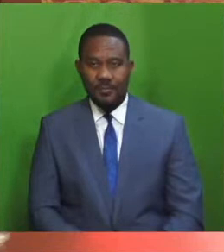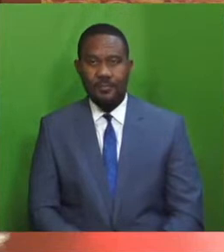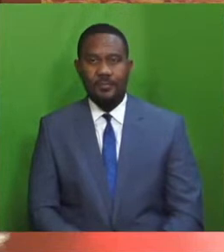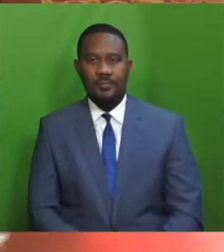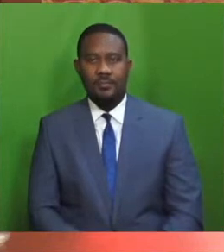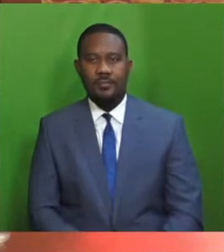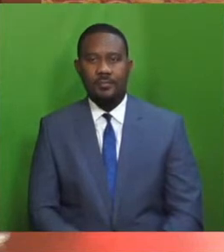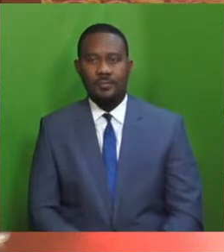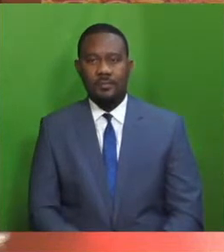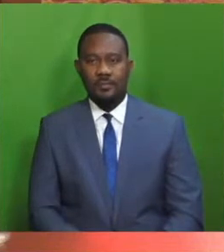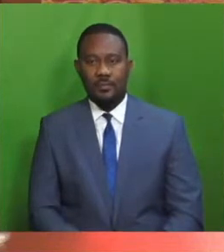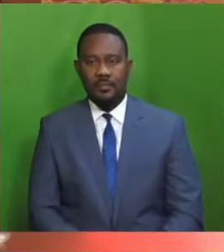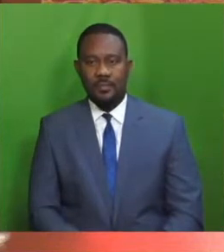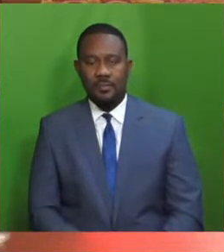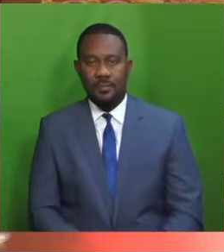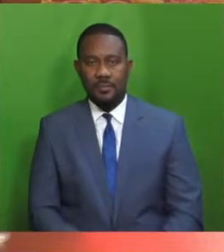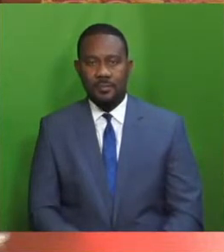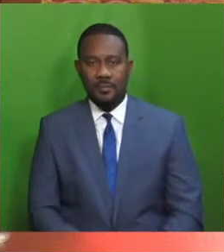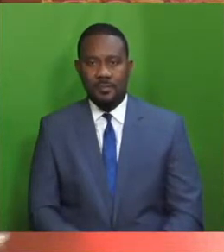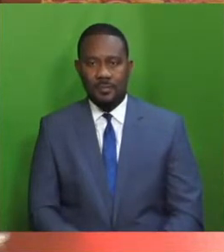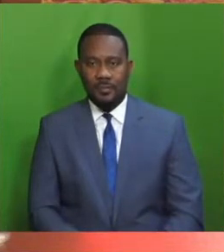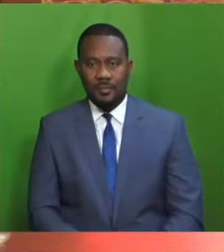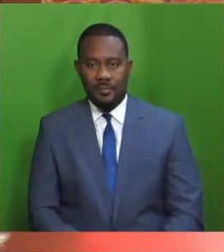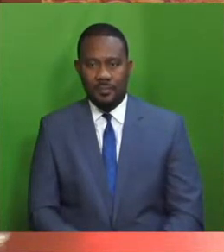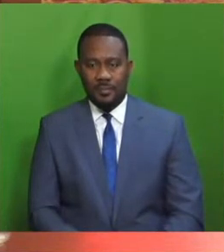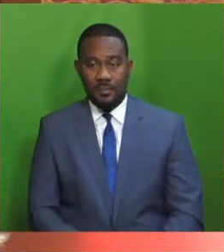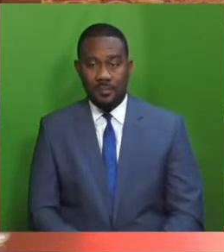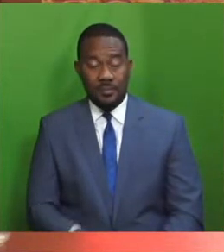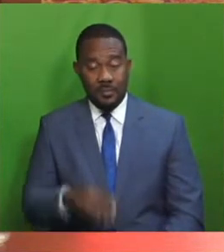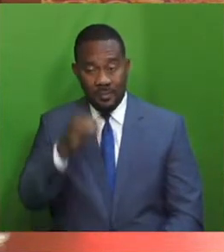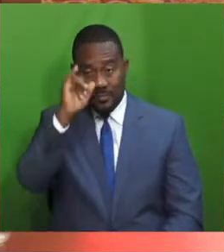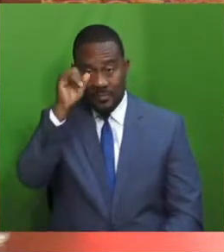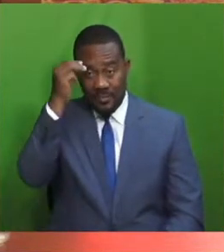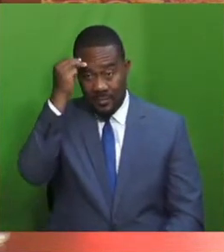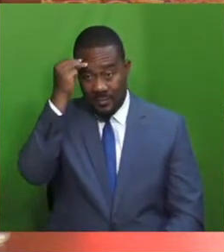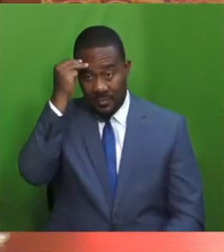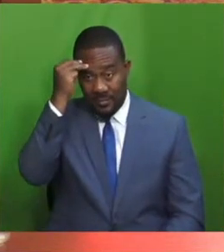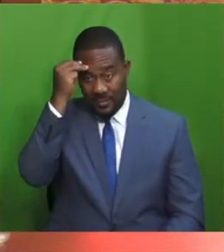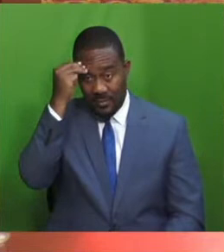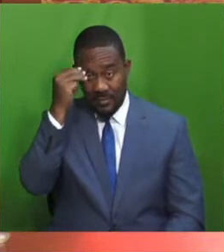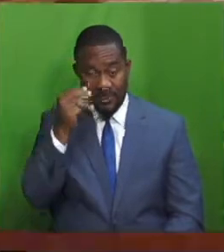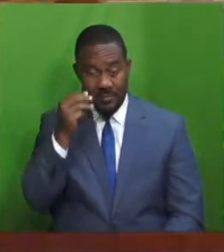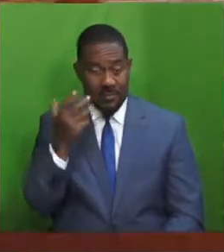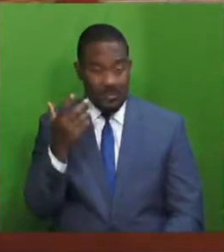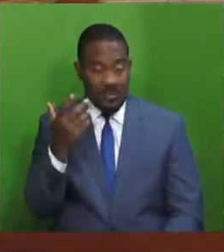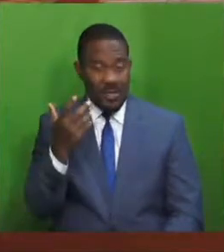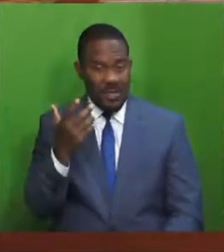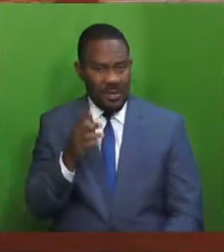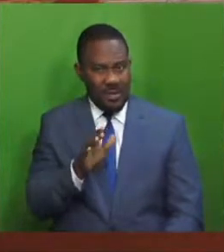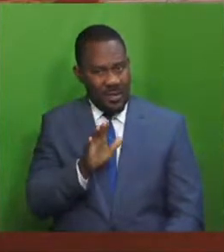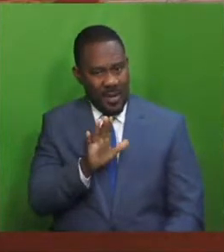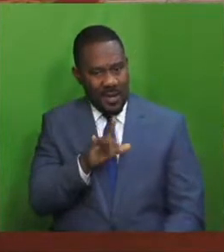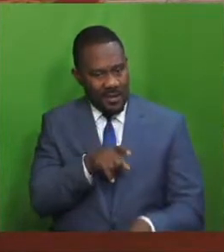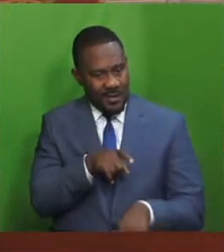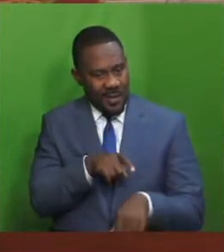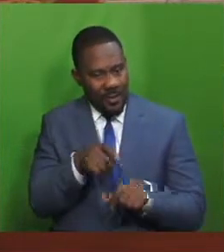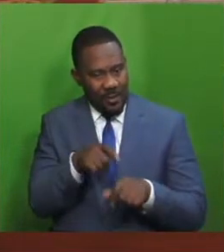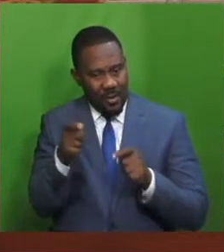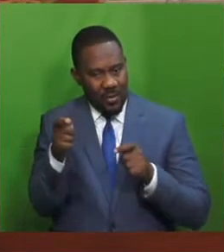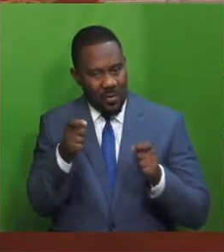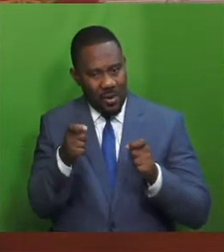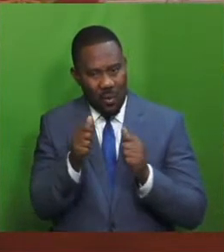Speaker, the John Mahama administration, when there was no COVID, as I said,